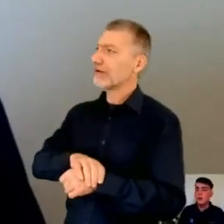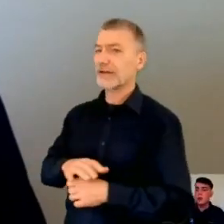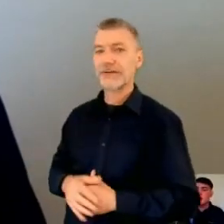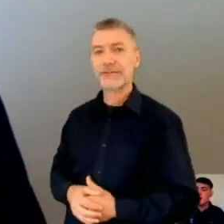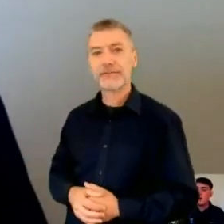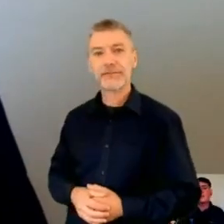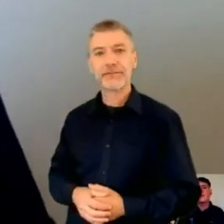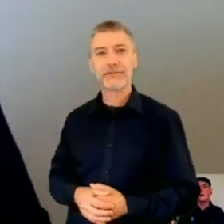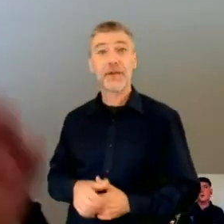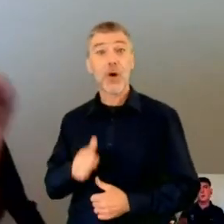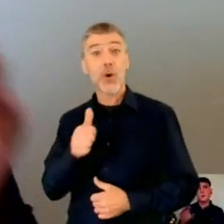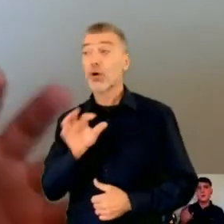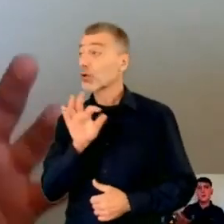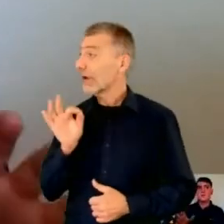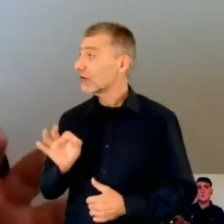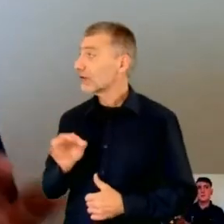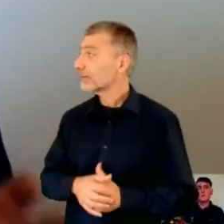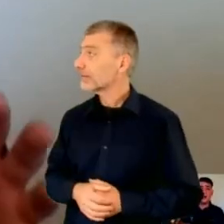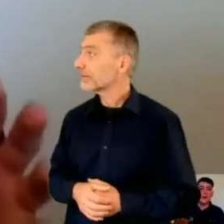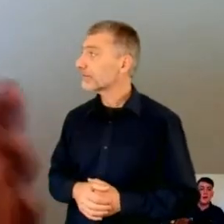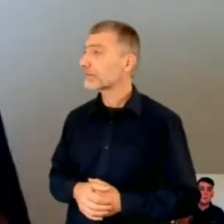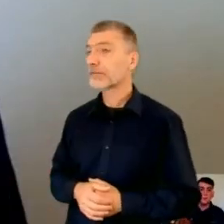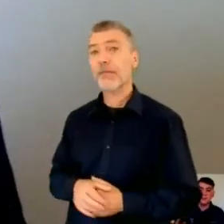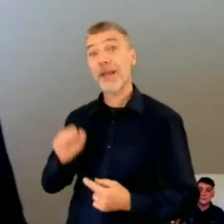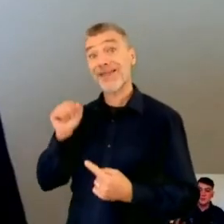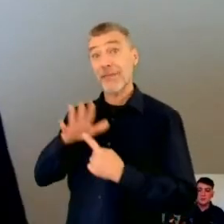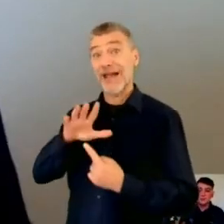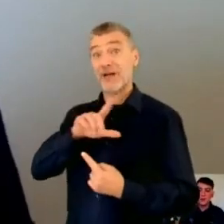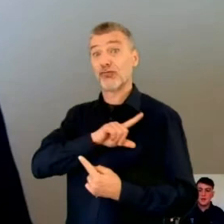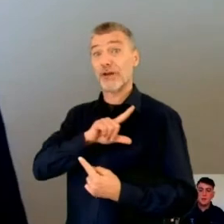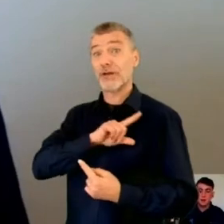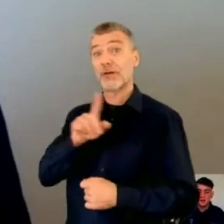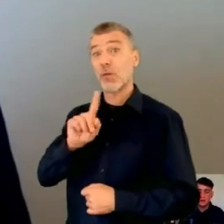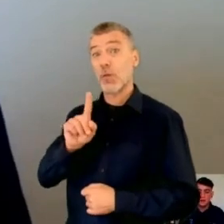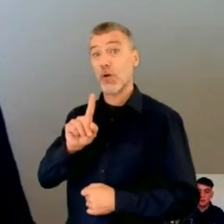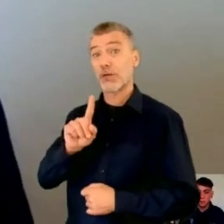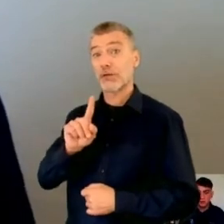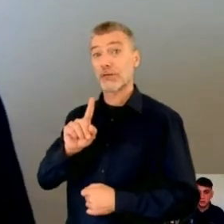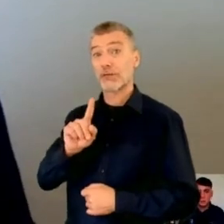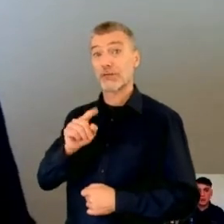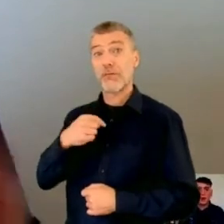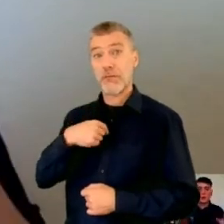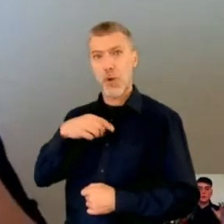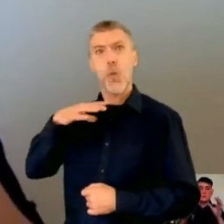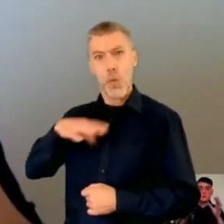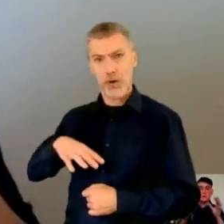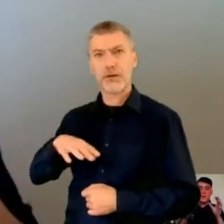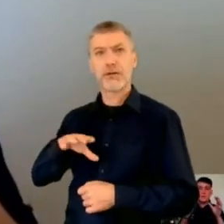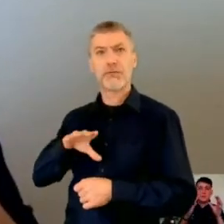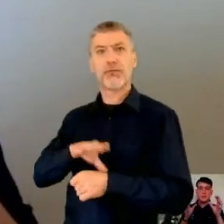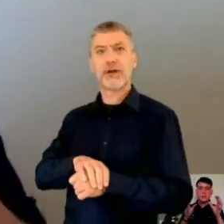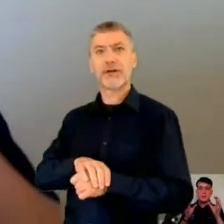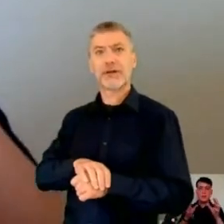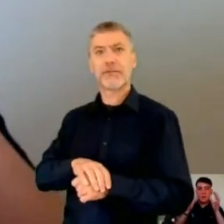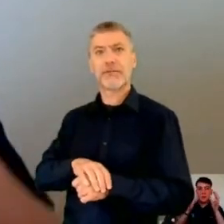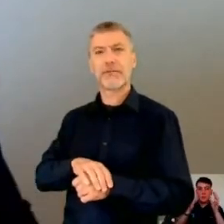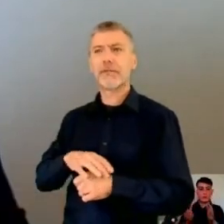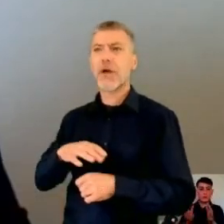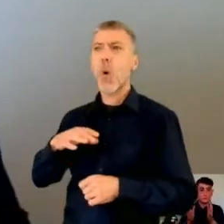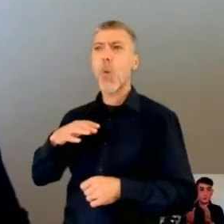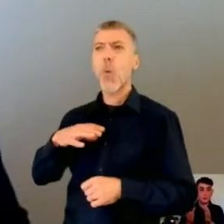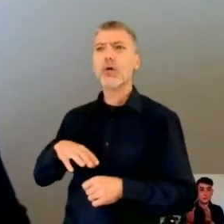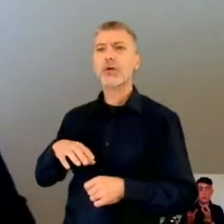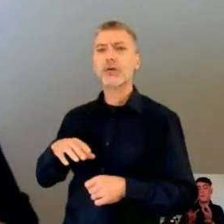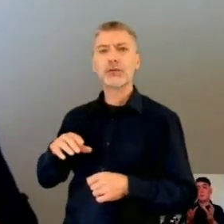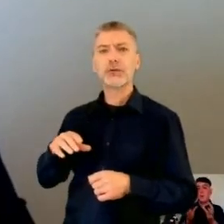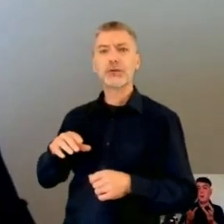question. I'd say one of the main reasons I wanted to do an apprenticeship was I wanted to get the